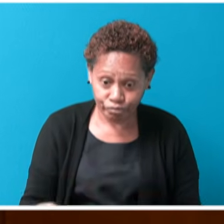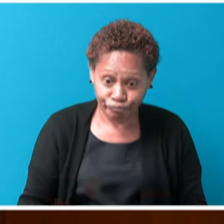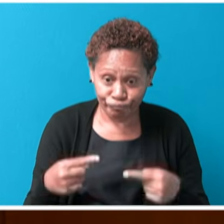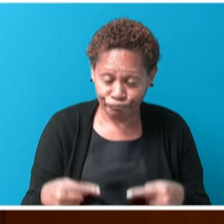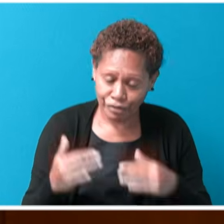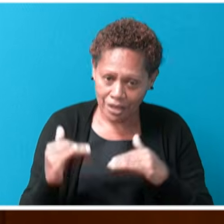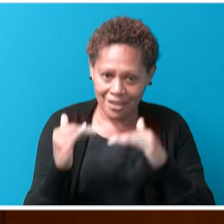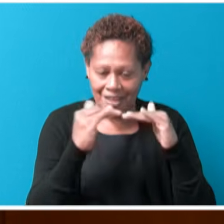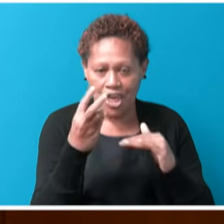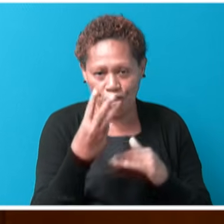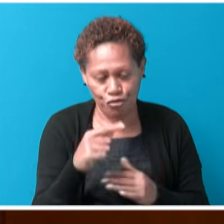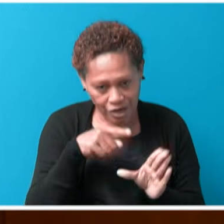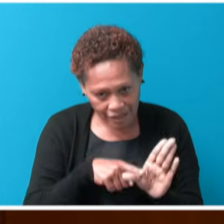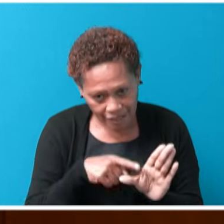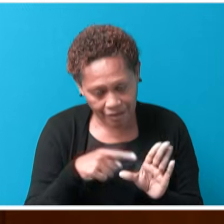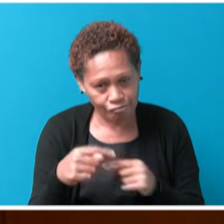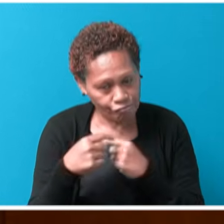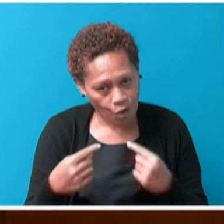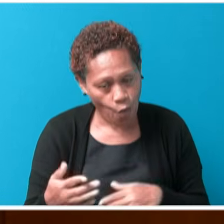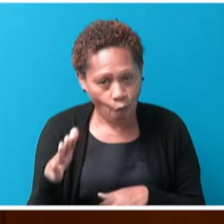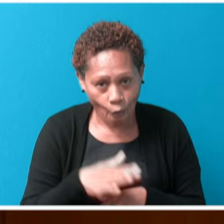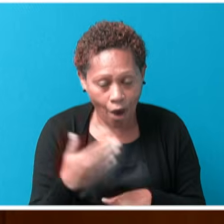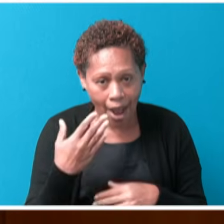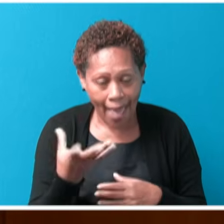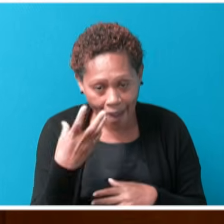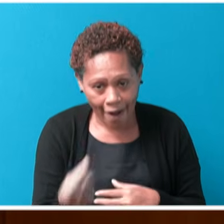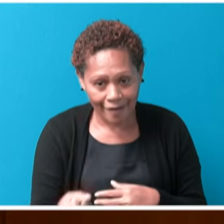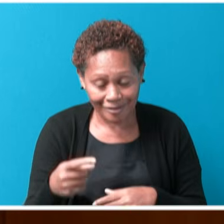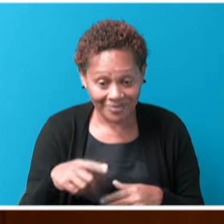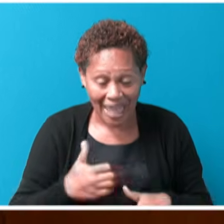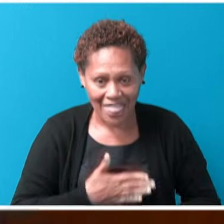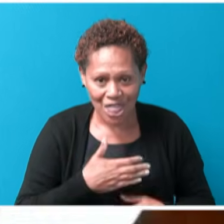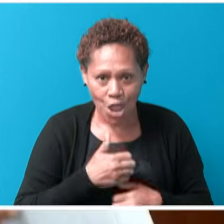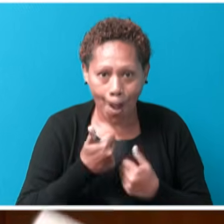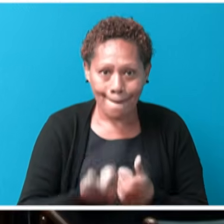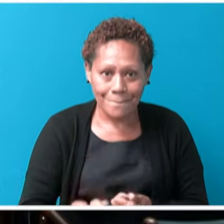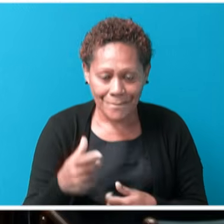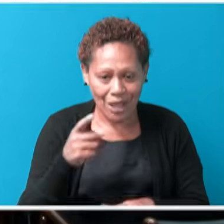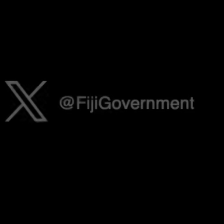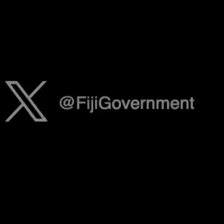last 3 years. May we all have an enjoyable week of Parliament. Thank you, Mr. Speaker, sir.